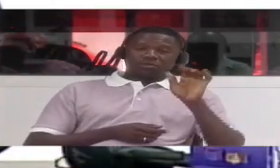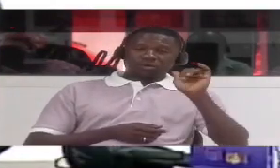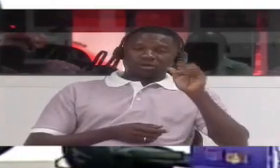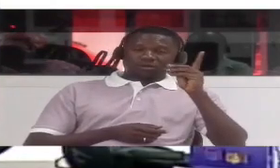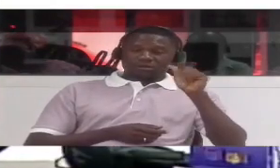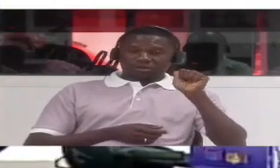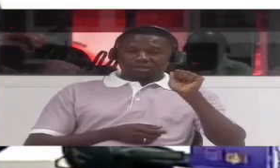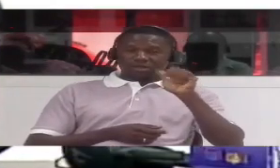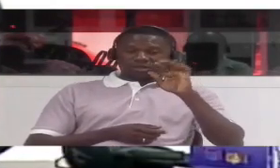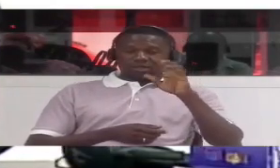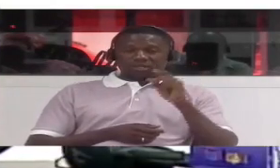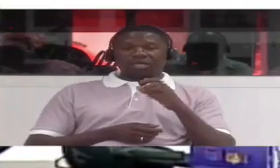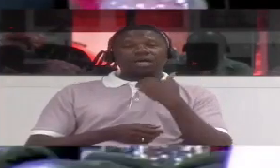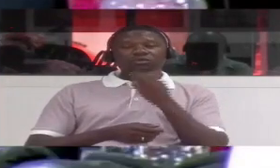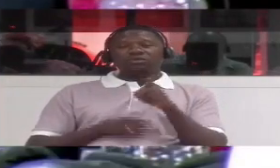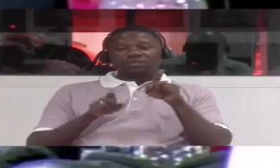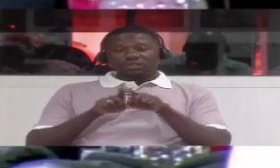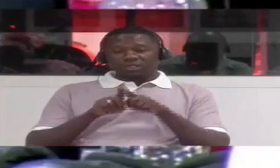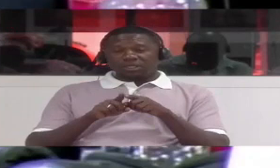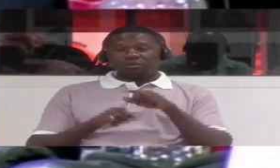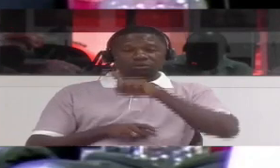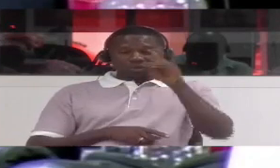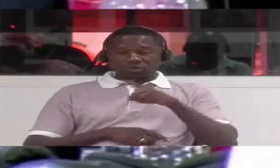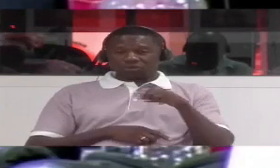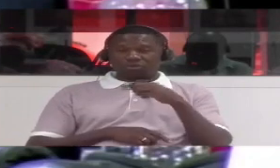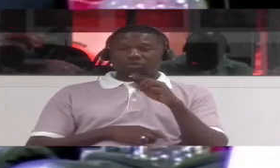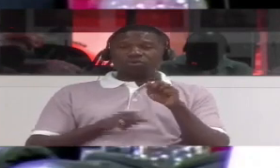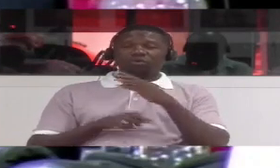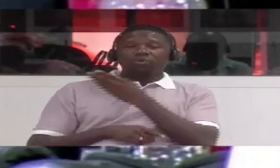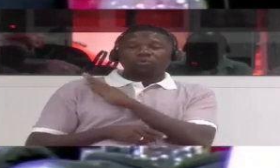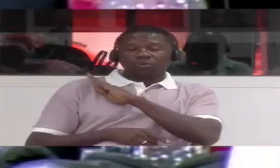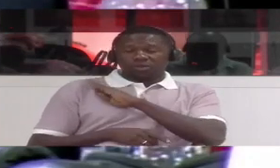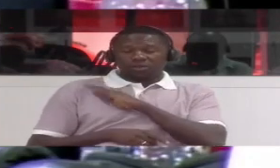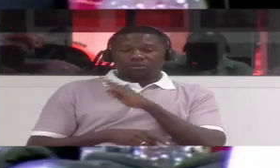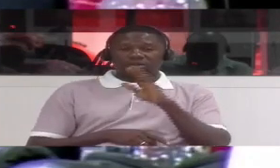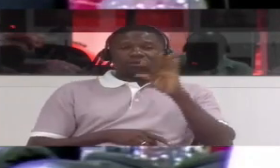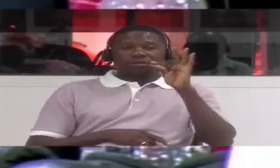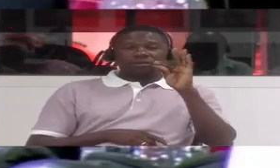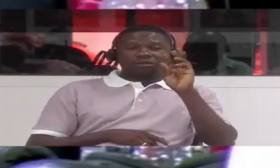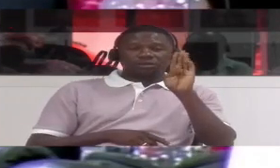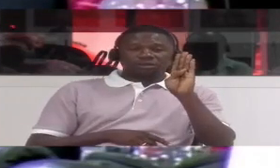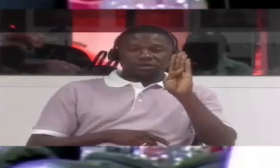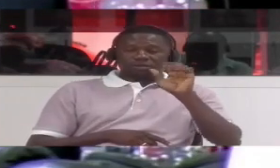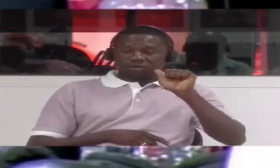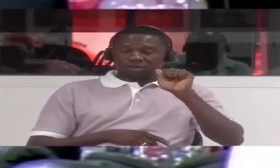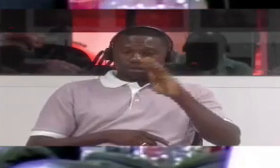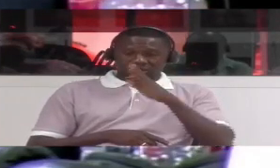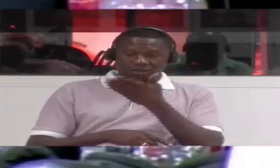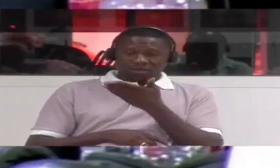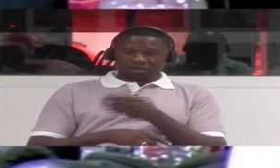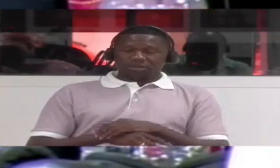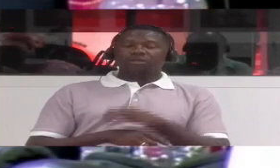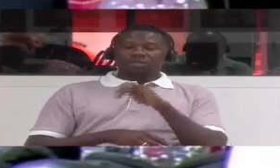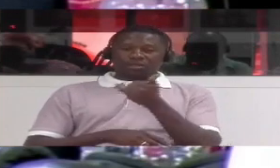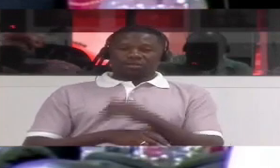correct? Exactly the same questions. And you told us that Mr. Haider actually said, if you do not cooperate, then you would be